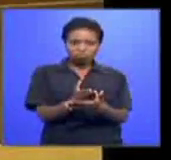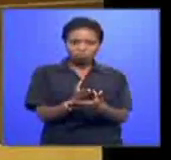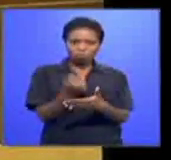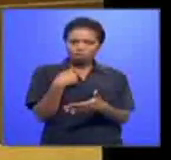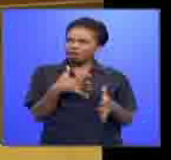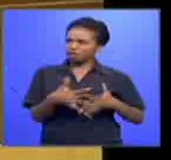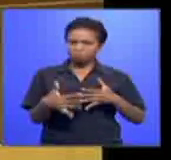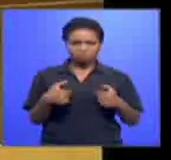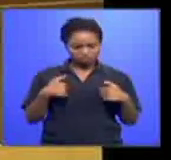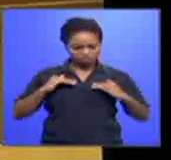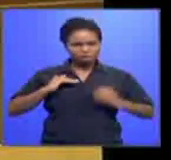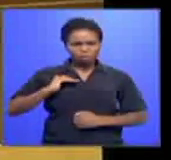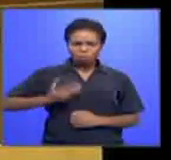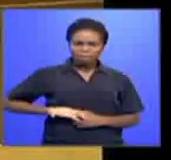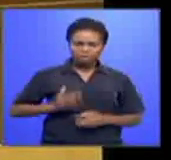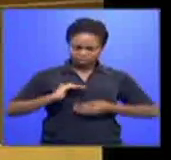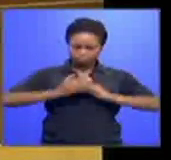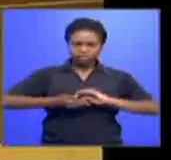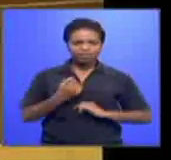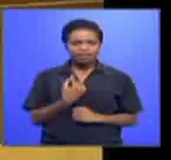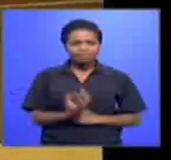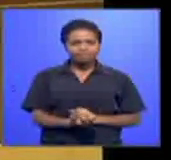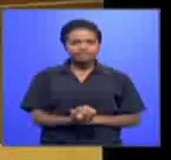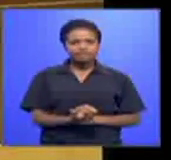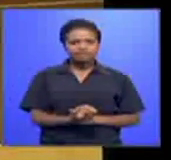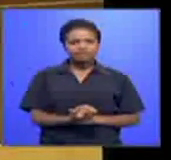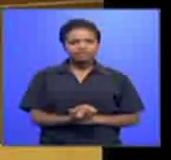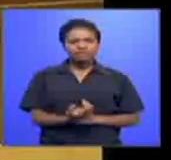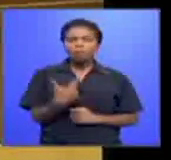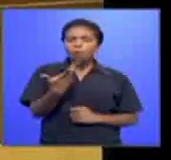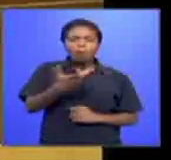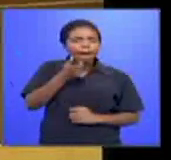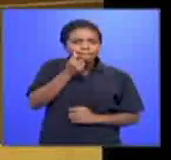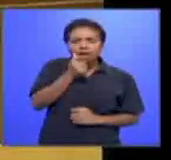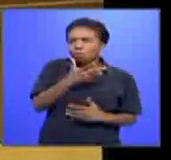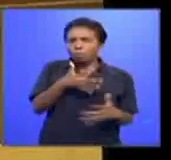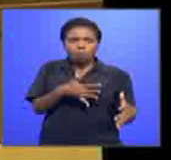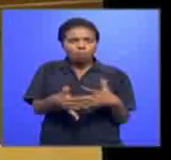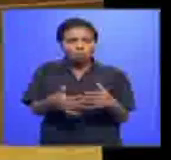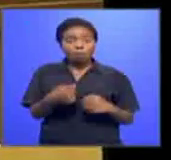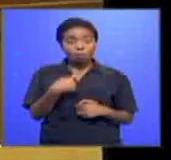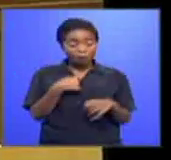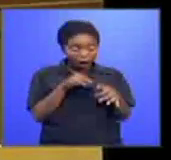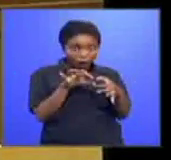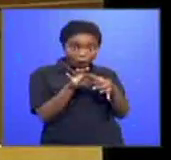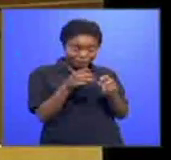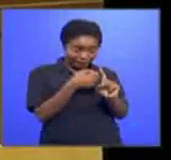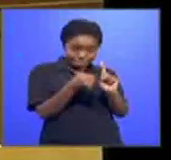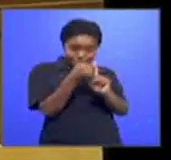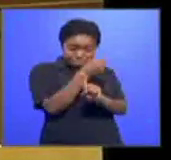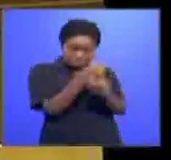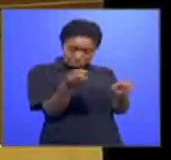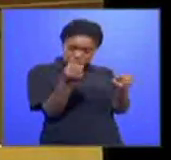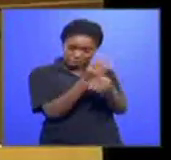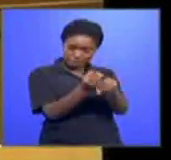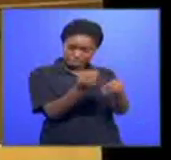only applies to persons who are in a domestic relationship. The